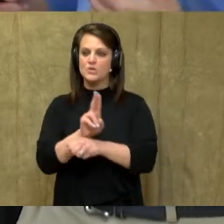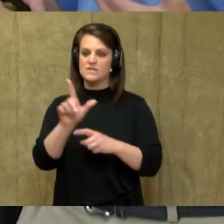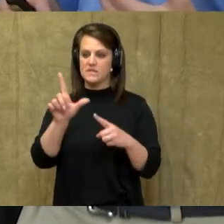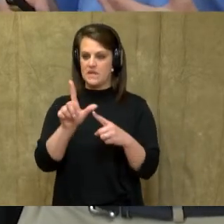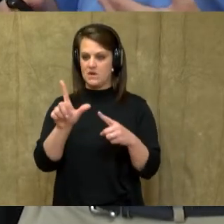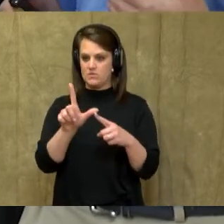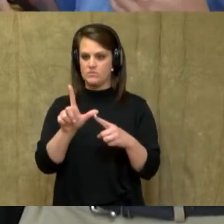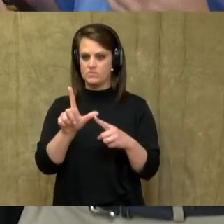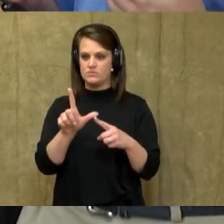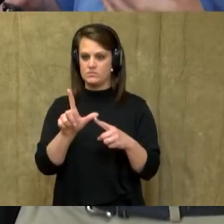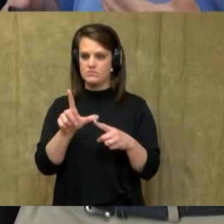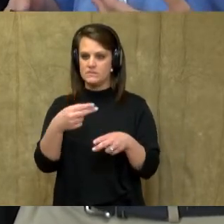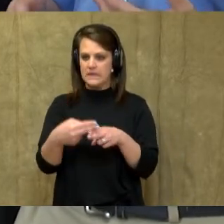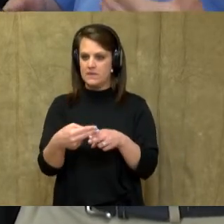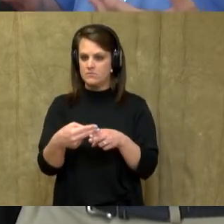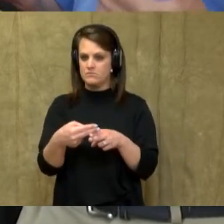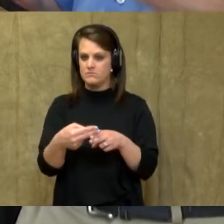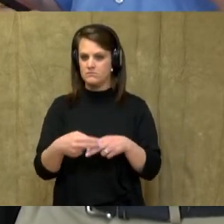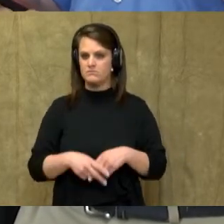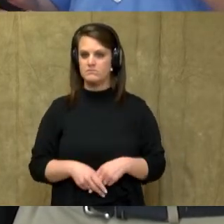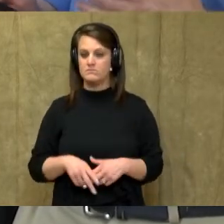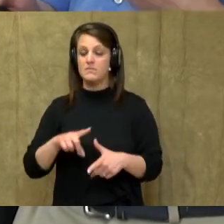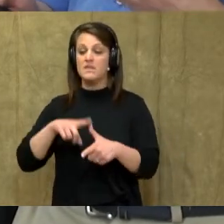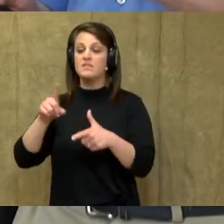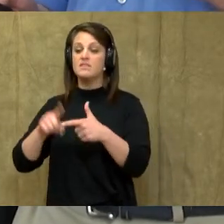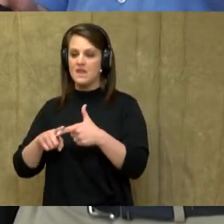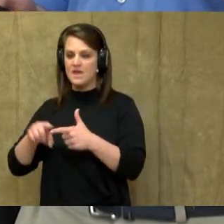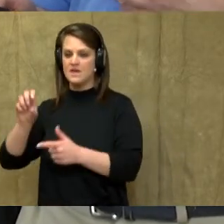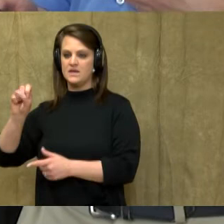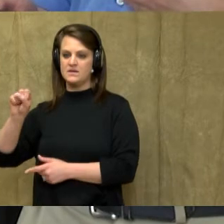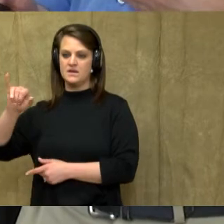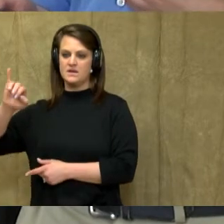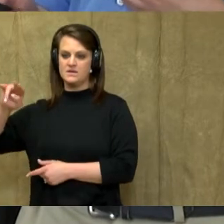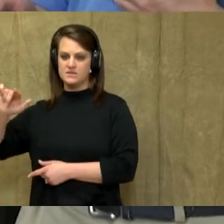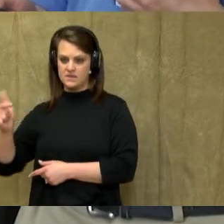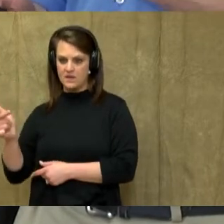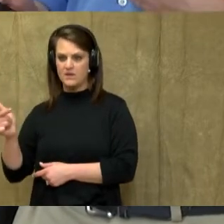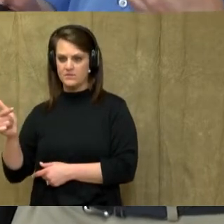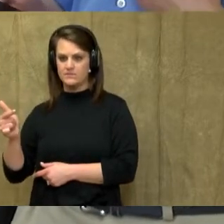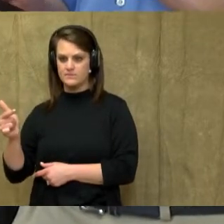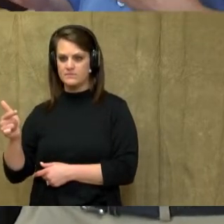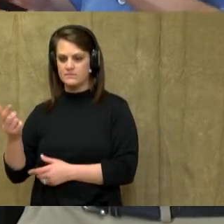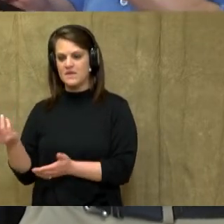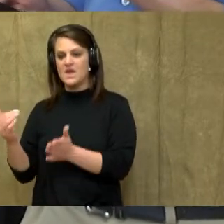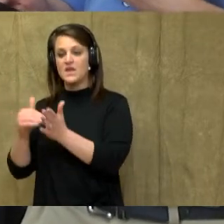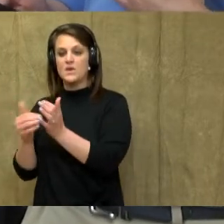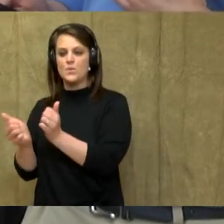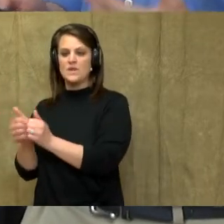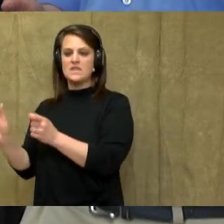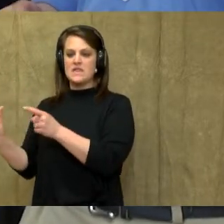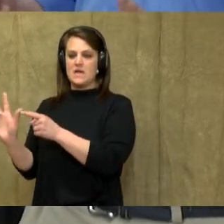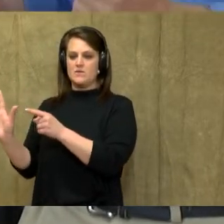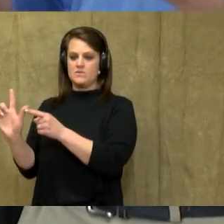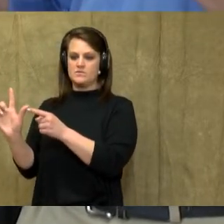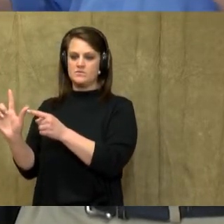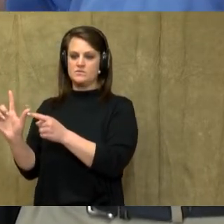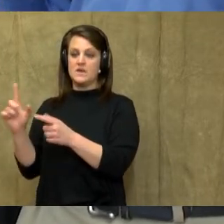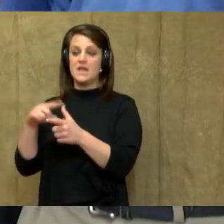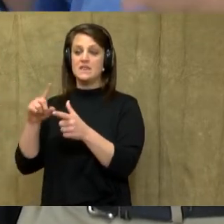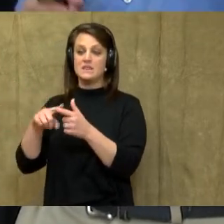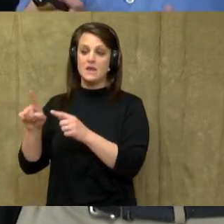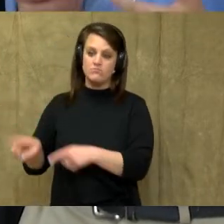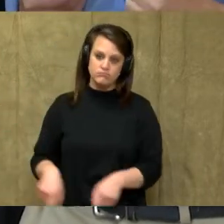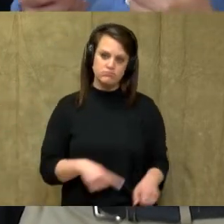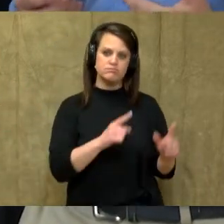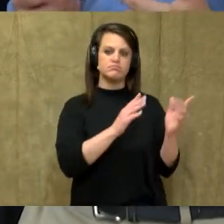names. And then we will sing the pitch, again using letter names. Then we'll